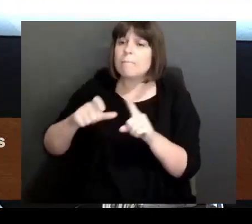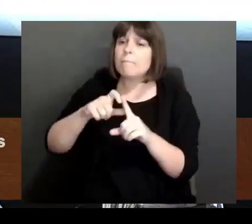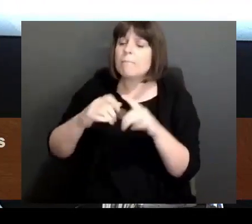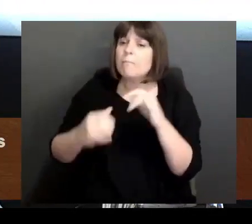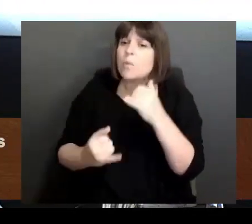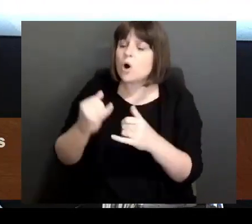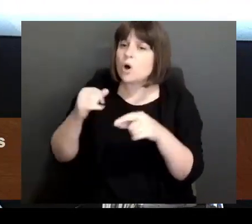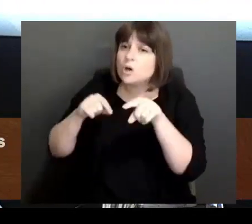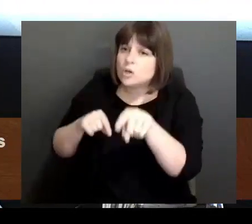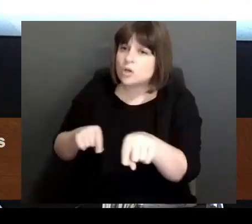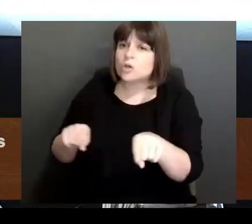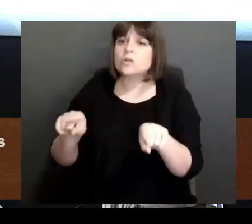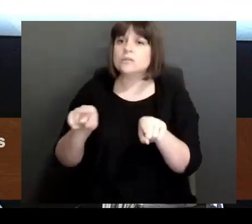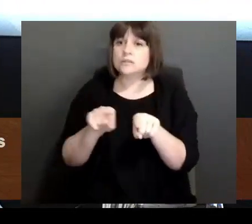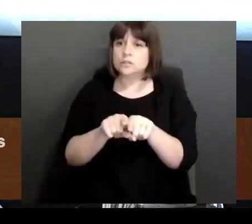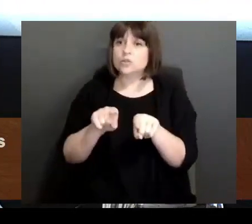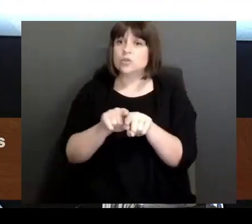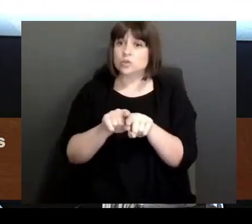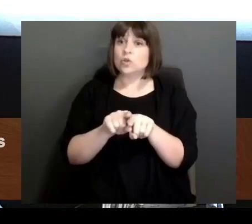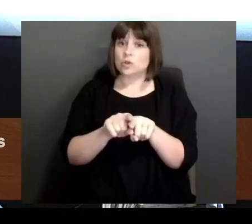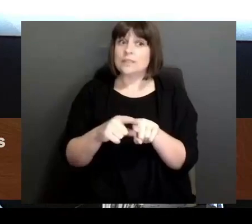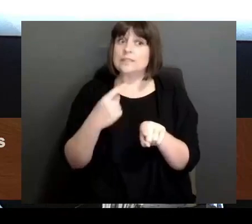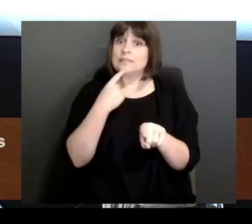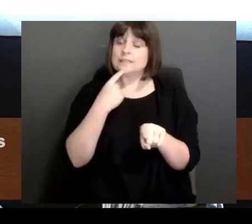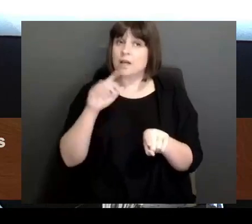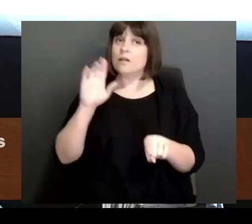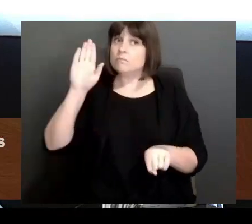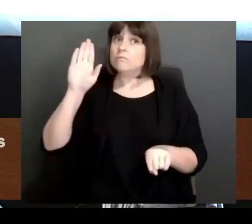as a surety for that progressive rehabilitation